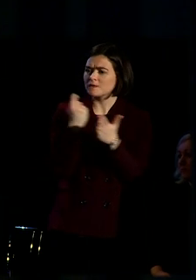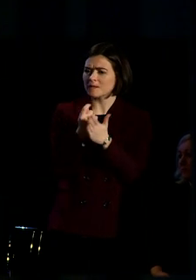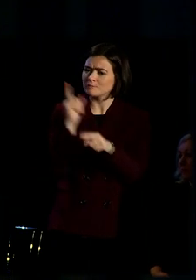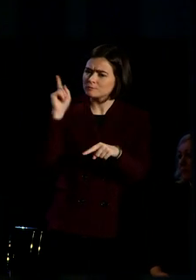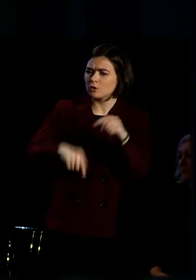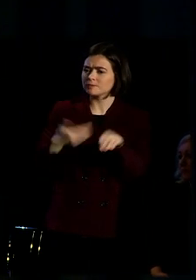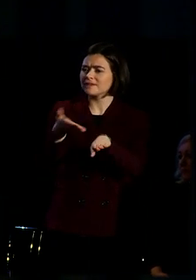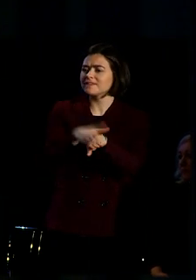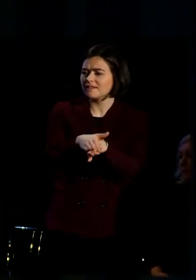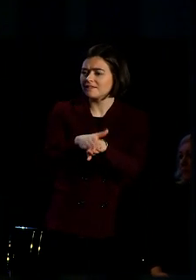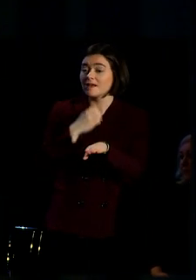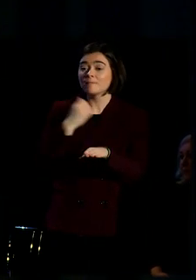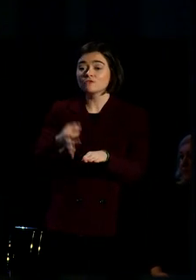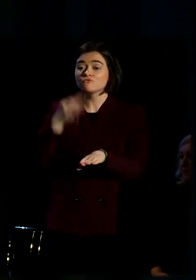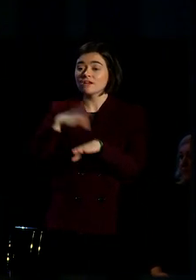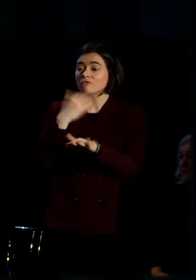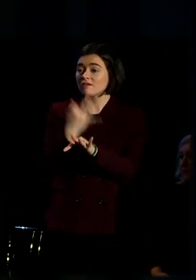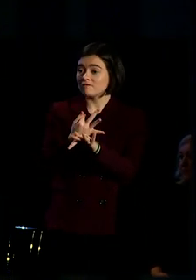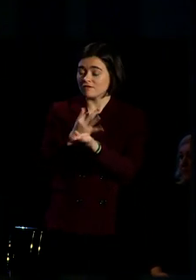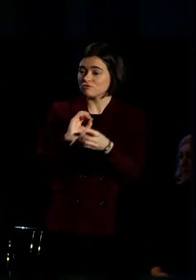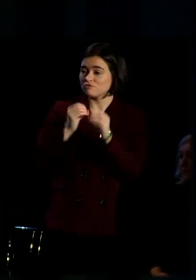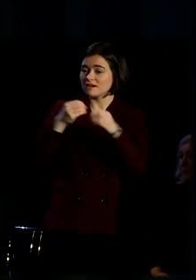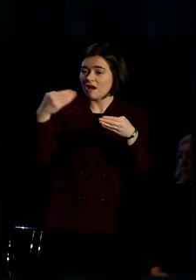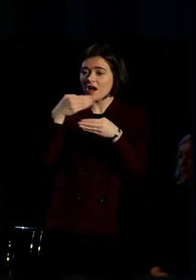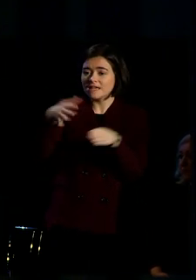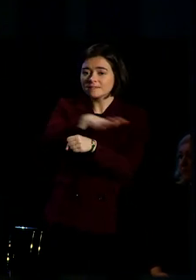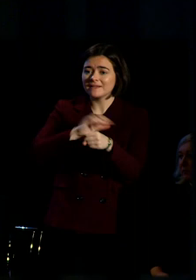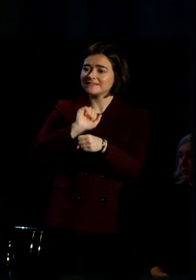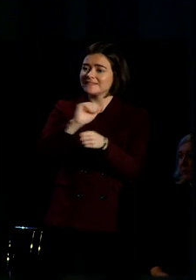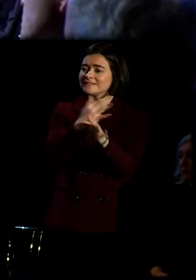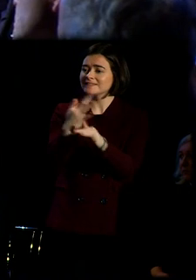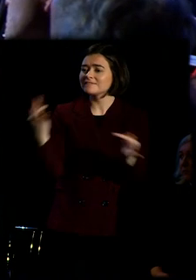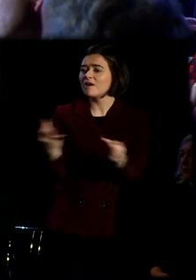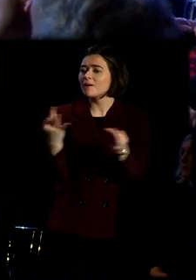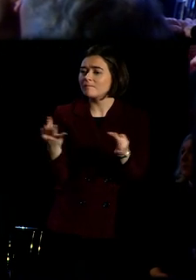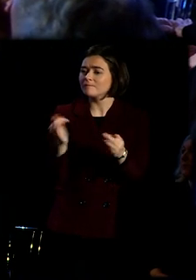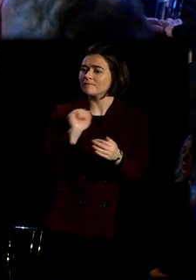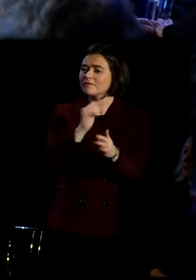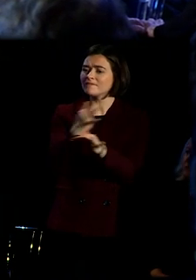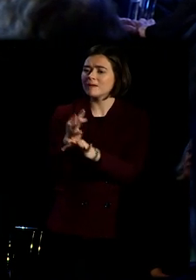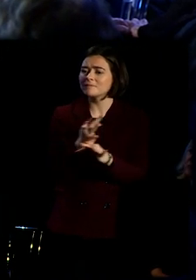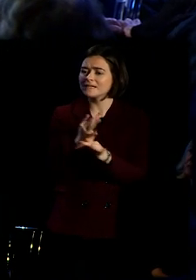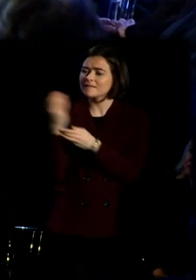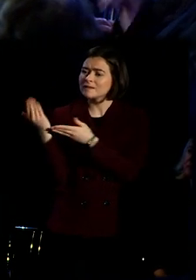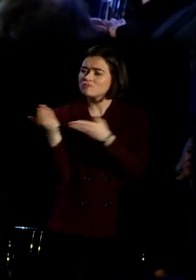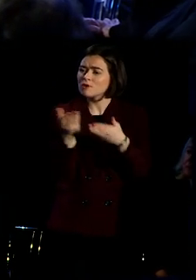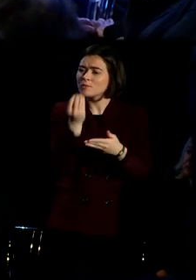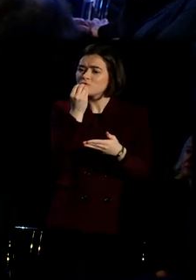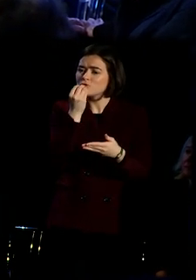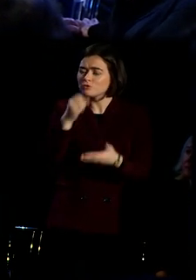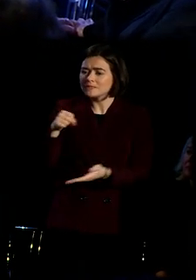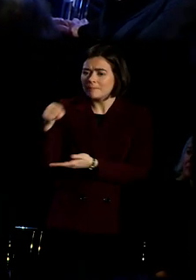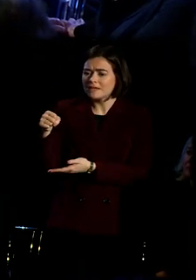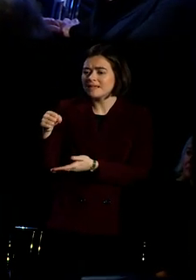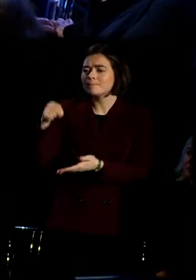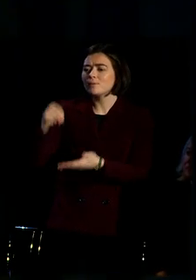great-grandfather prepared a hiding place for the Alchilers on their farm. They brought food to them in the buckets, just like they